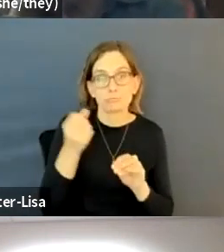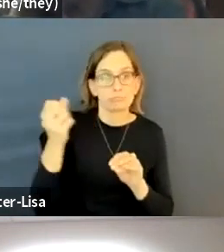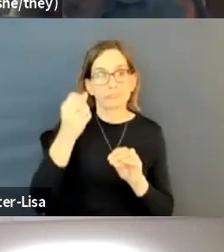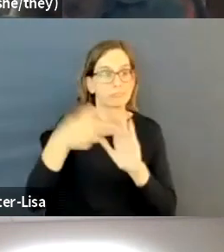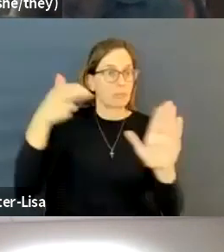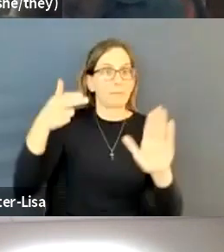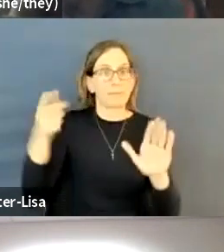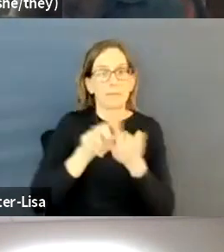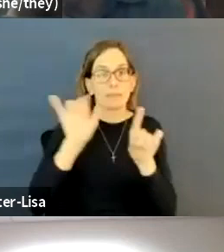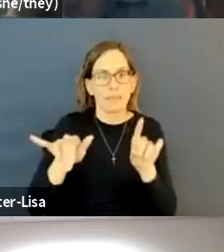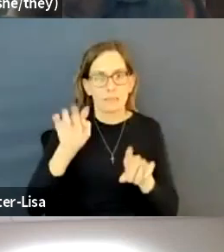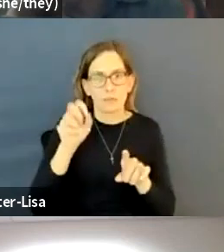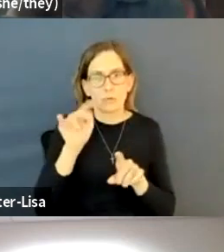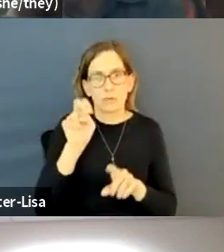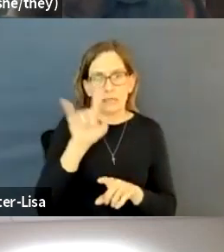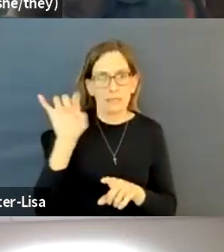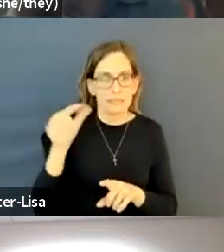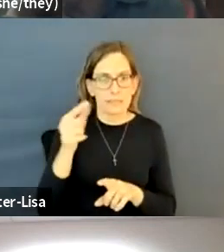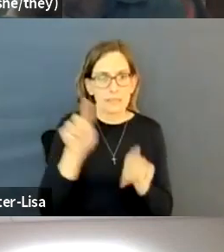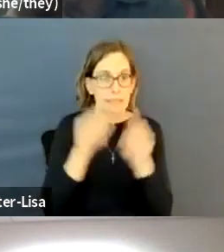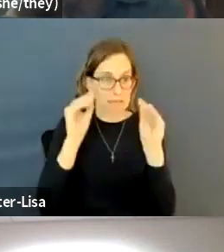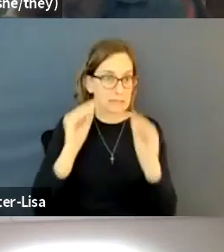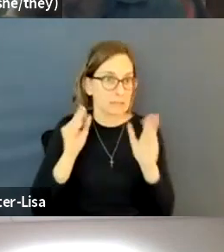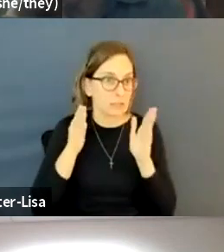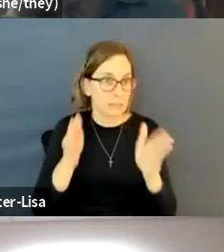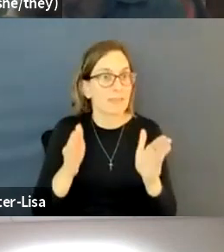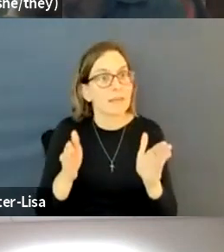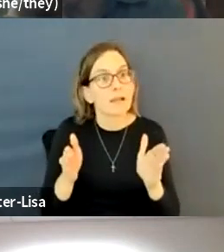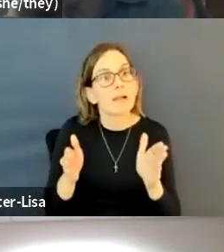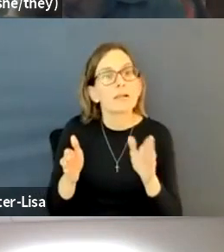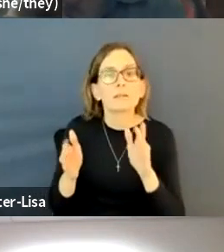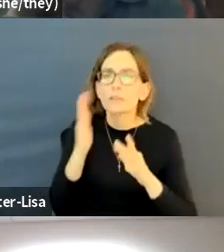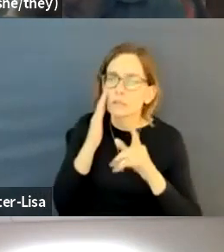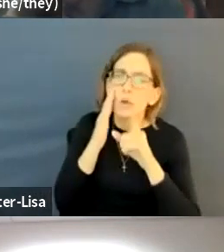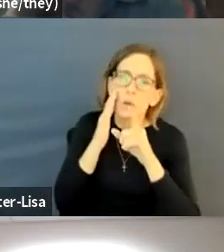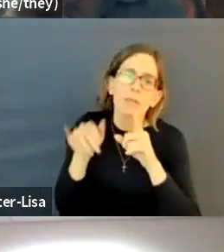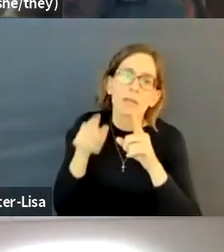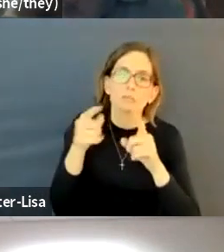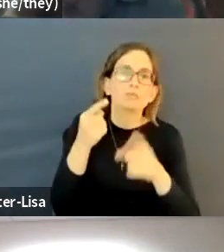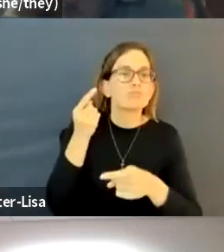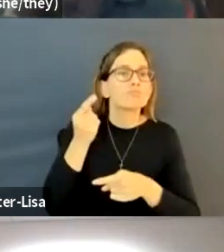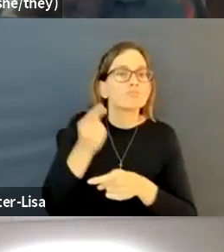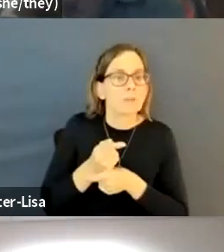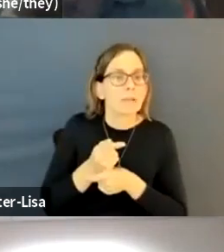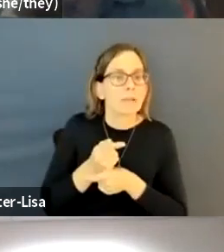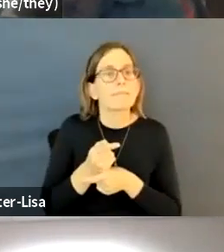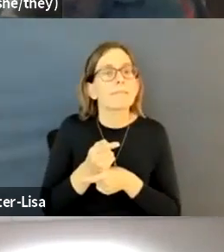pretty tokenizing as a teaching method. You know, you're absolutely right. I